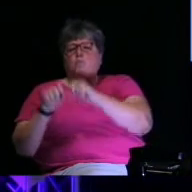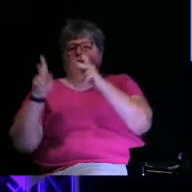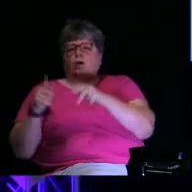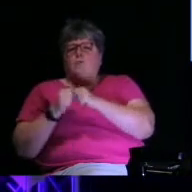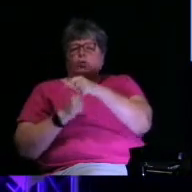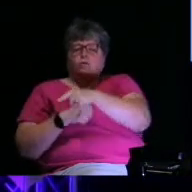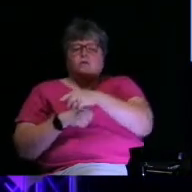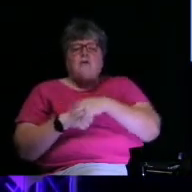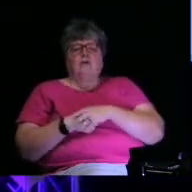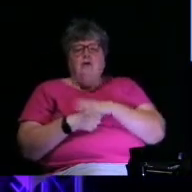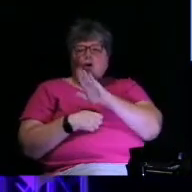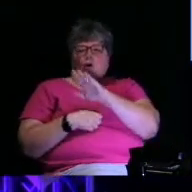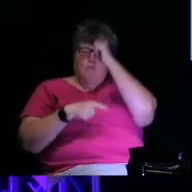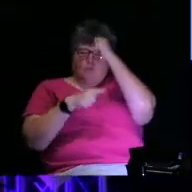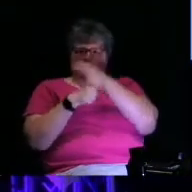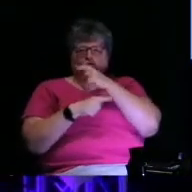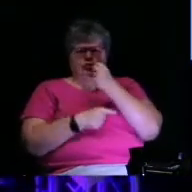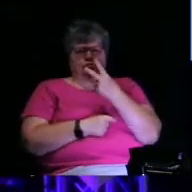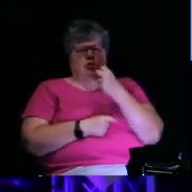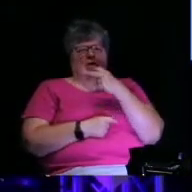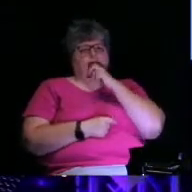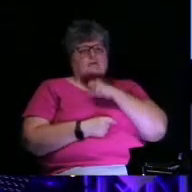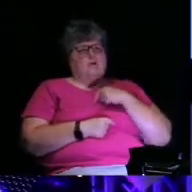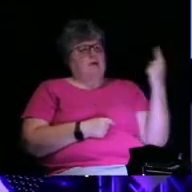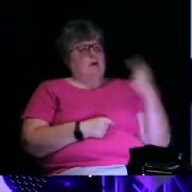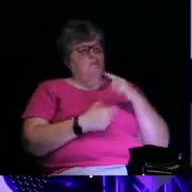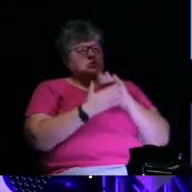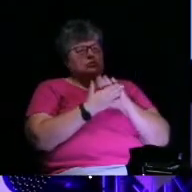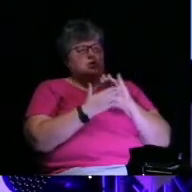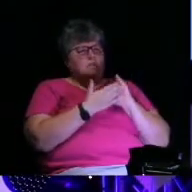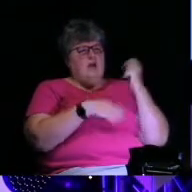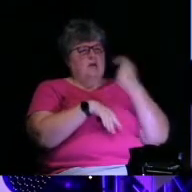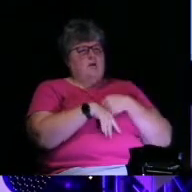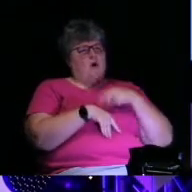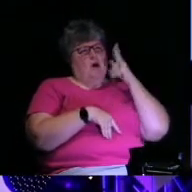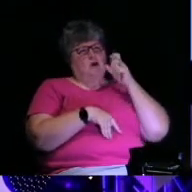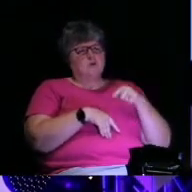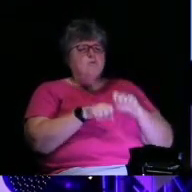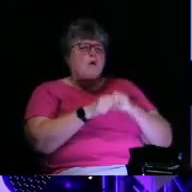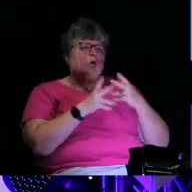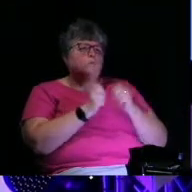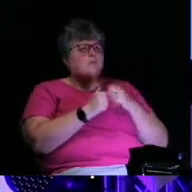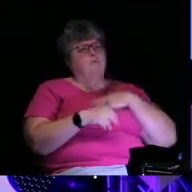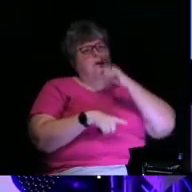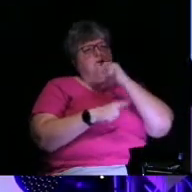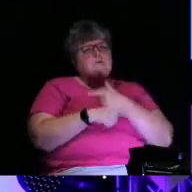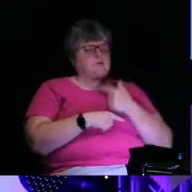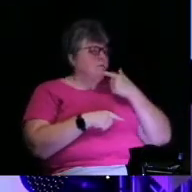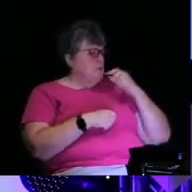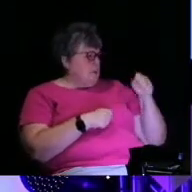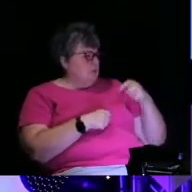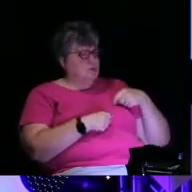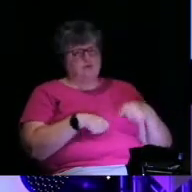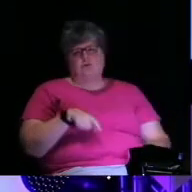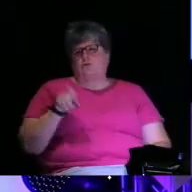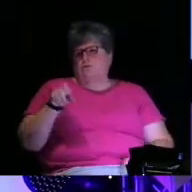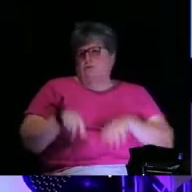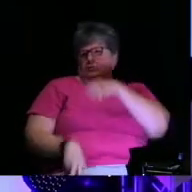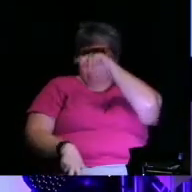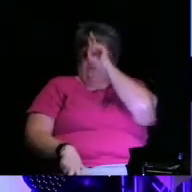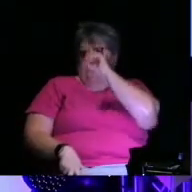I'm an idiot. Her brother, who's 12 years old, he came to me as school was wrapping up that year. He said, I heard you broke up with my sister. I said, yes. He said, you're stupid.